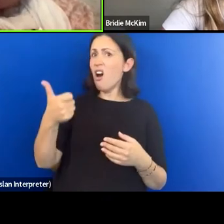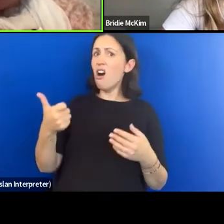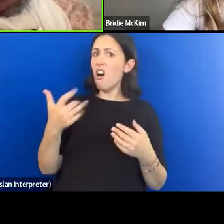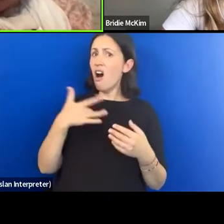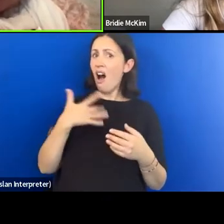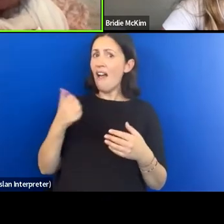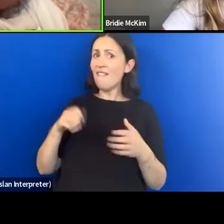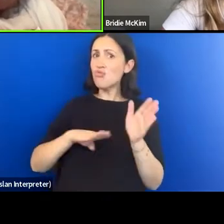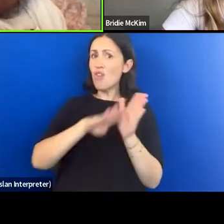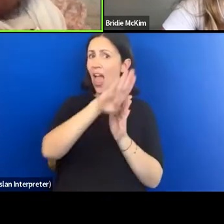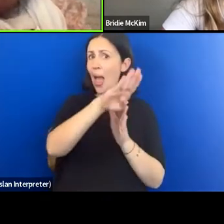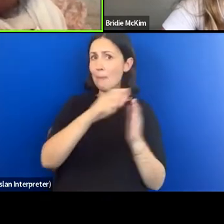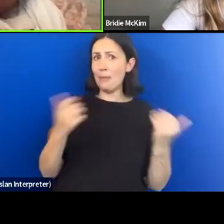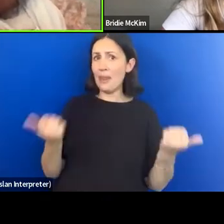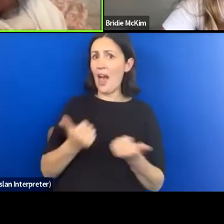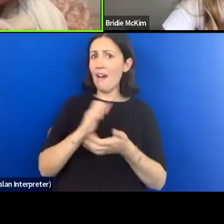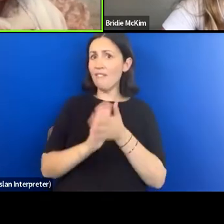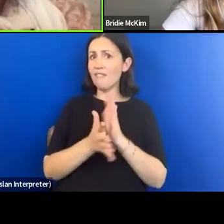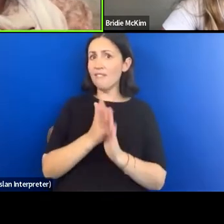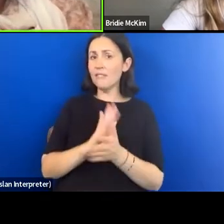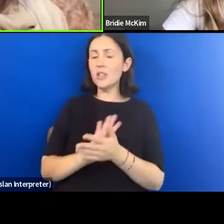not just for